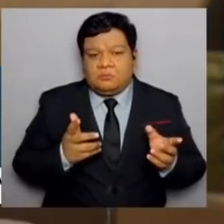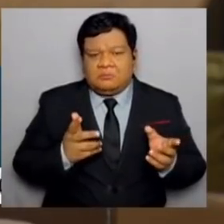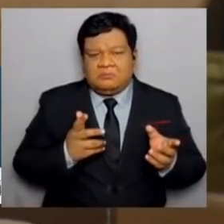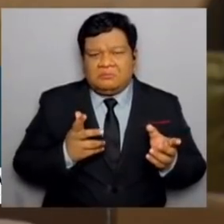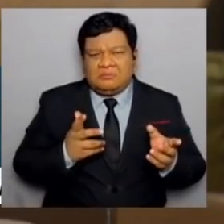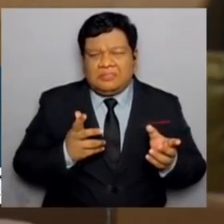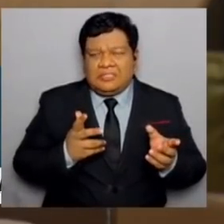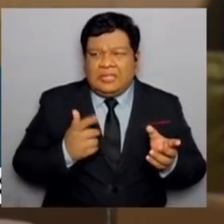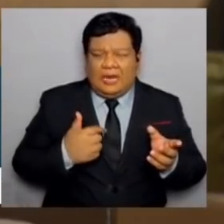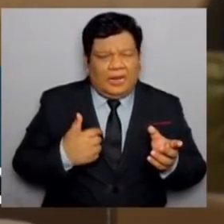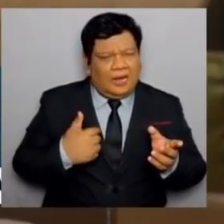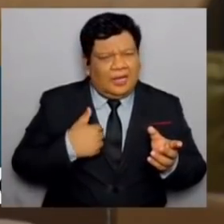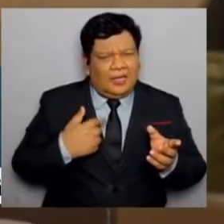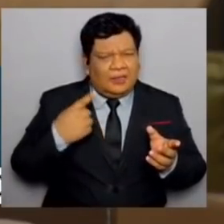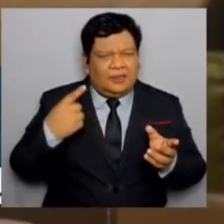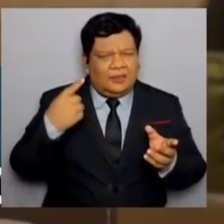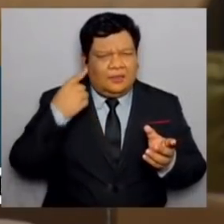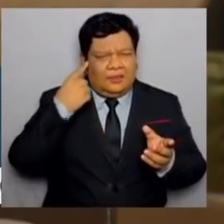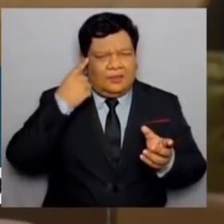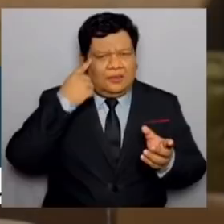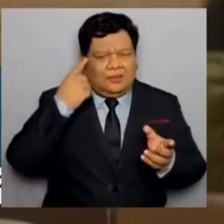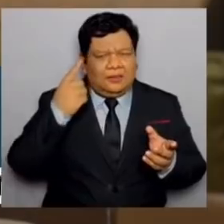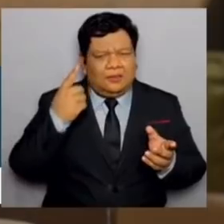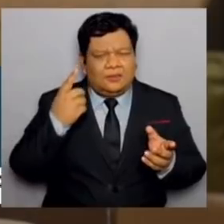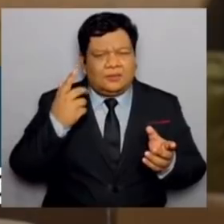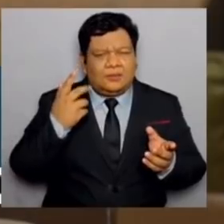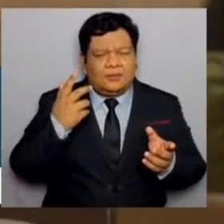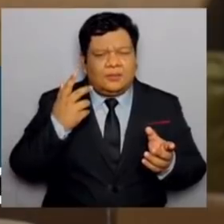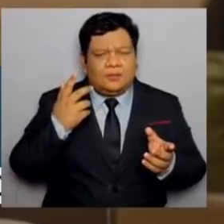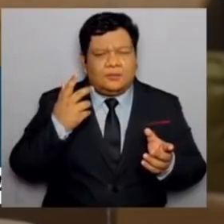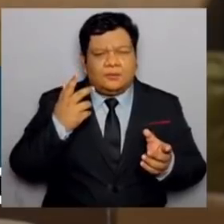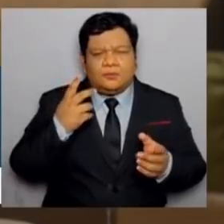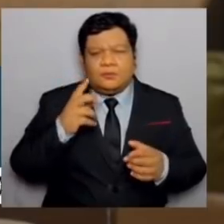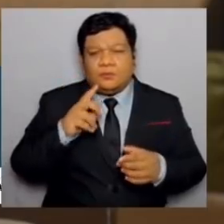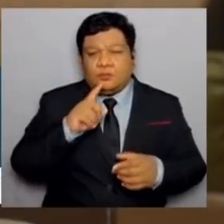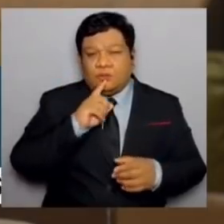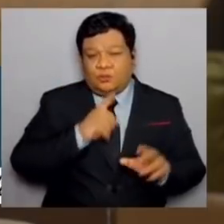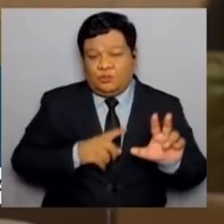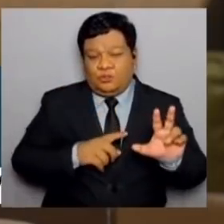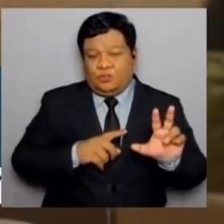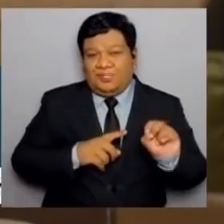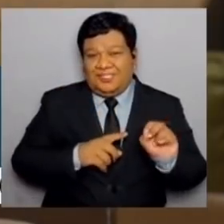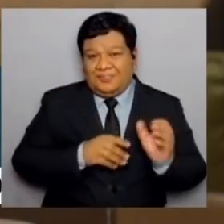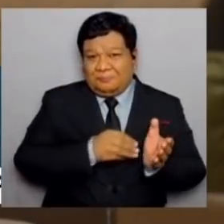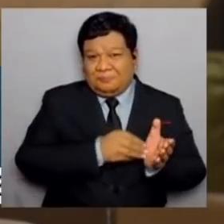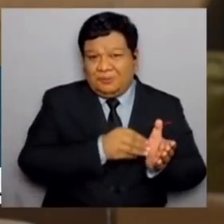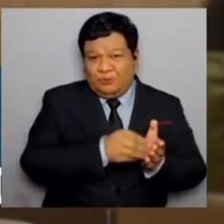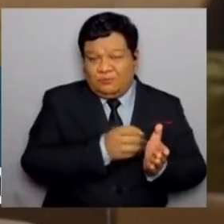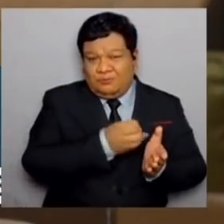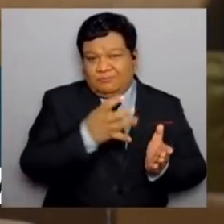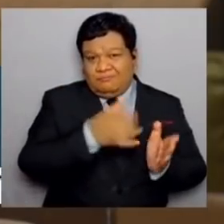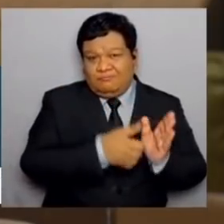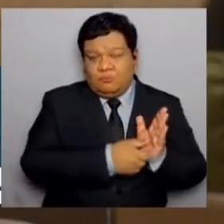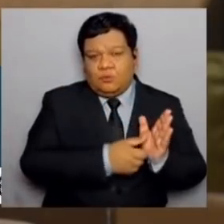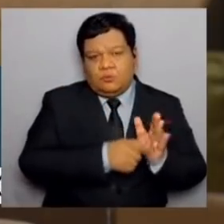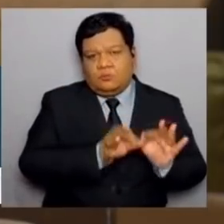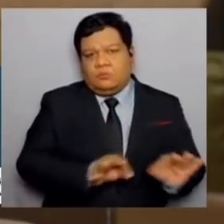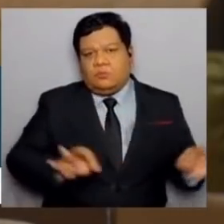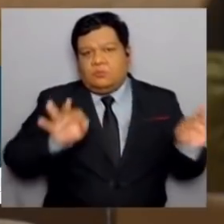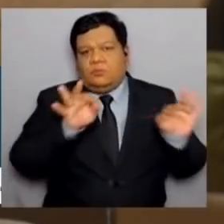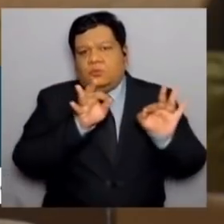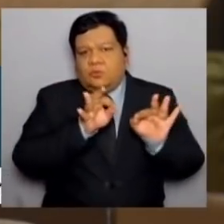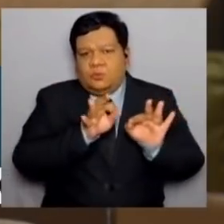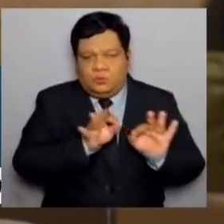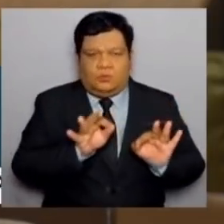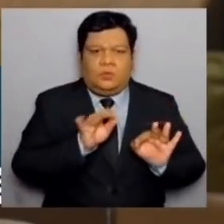I think the yung 30 million votes matter a lot in terms of